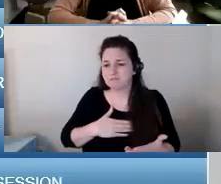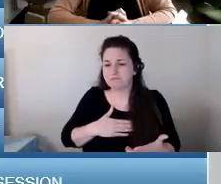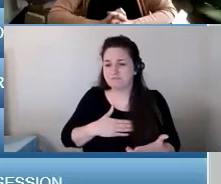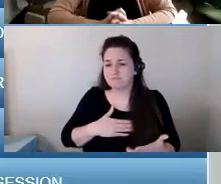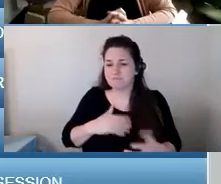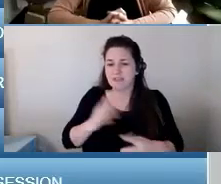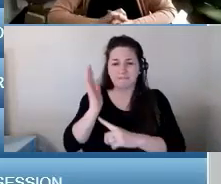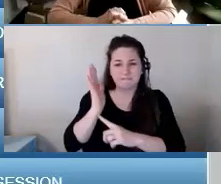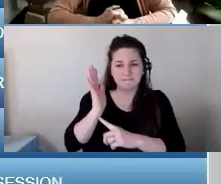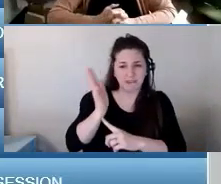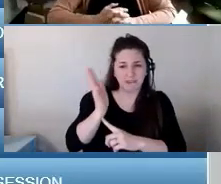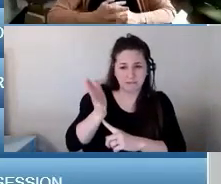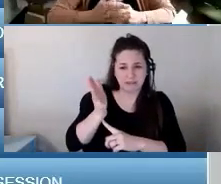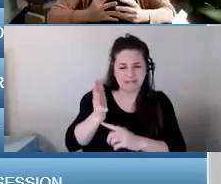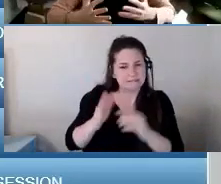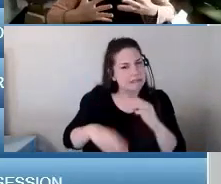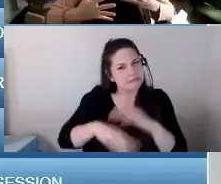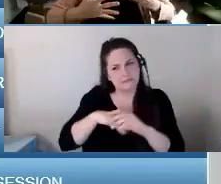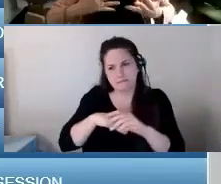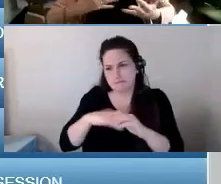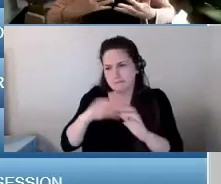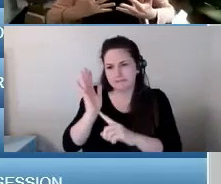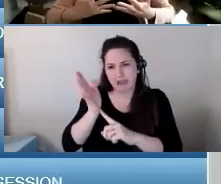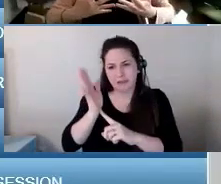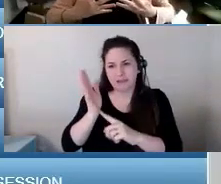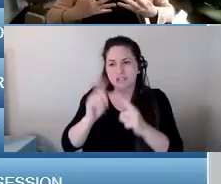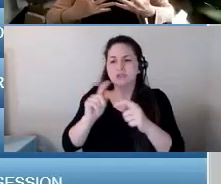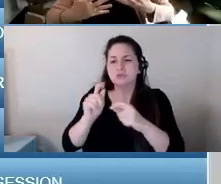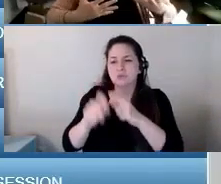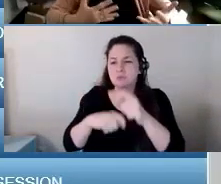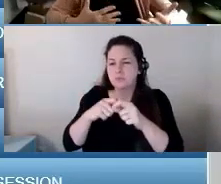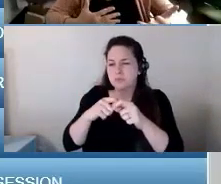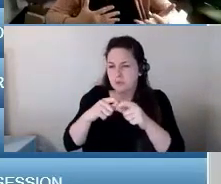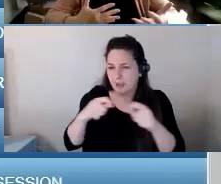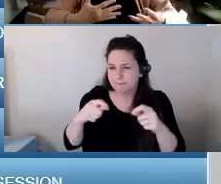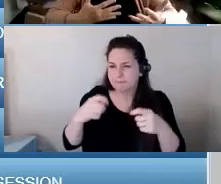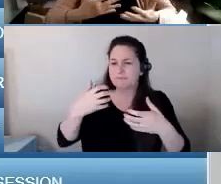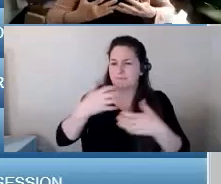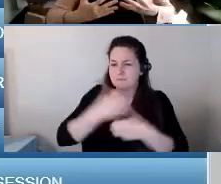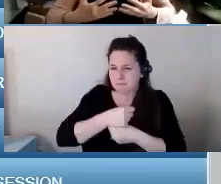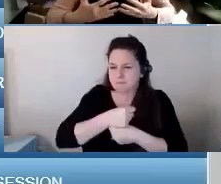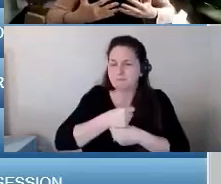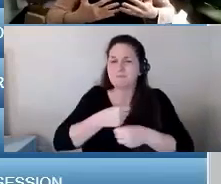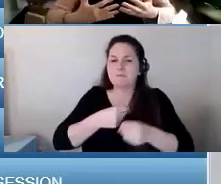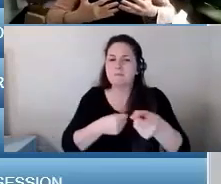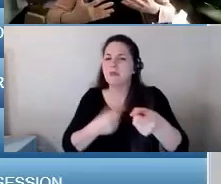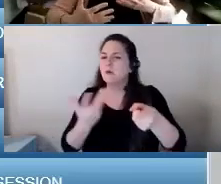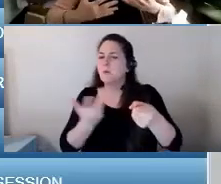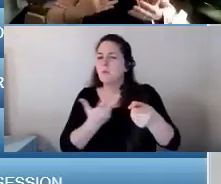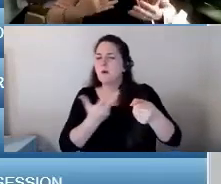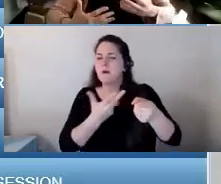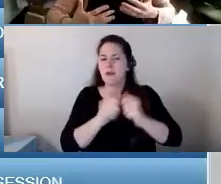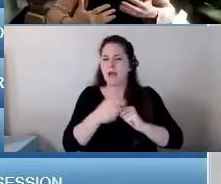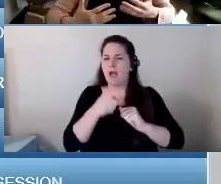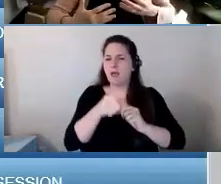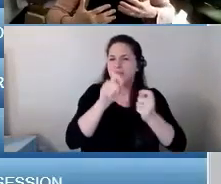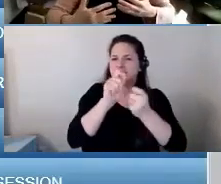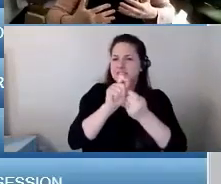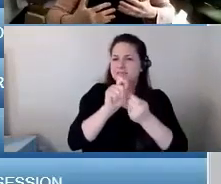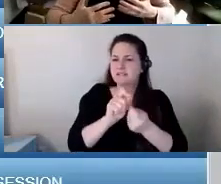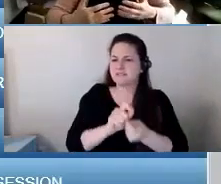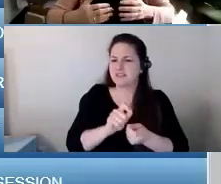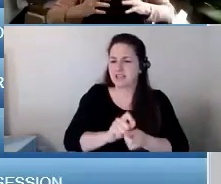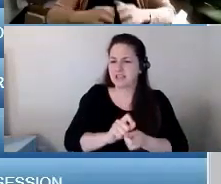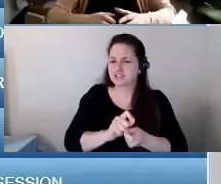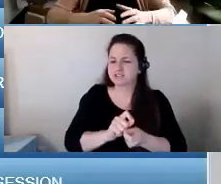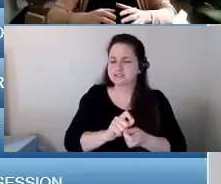5 minutes at most and try to kind of capture how these specifications